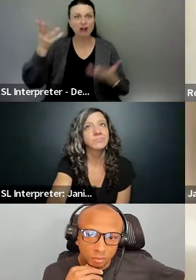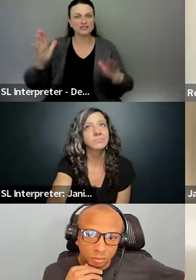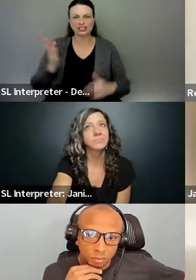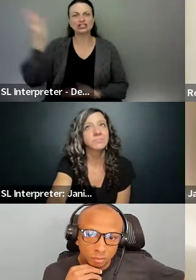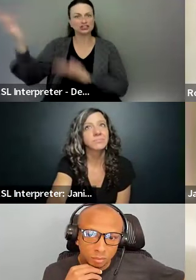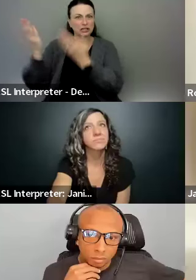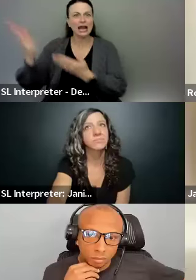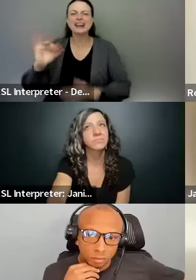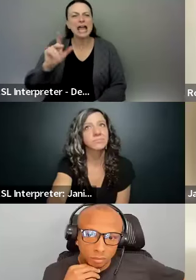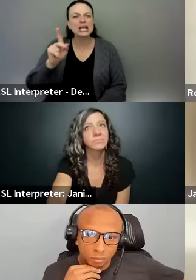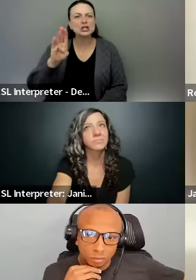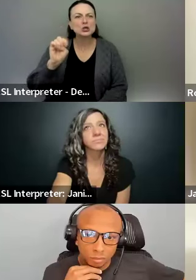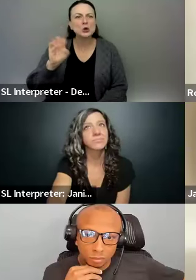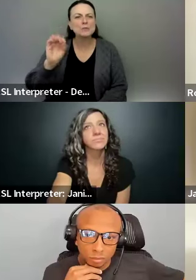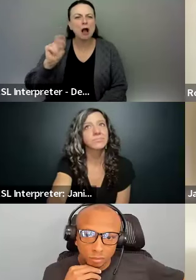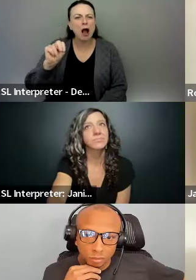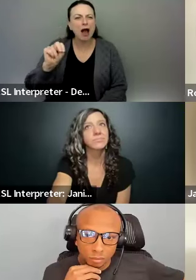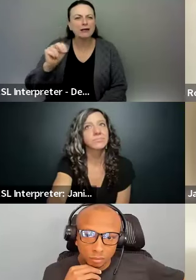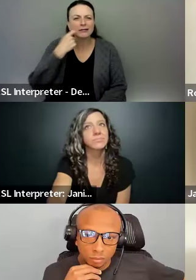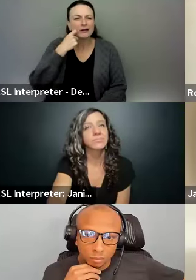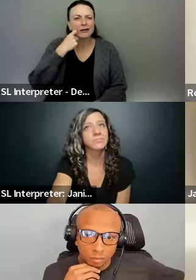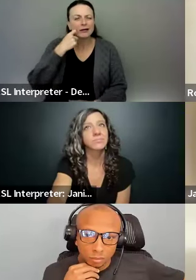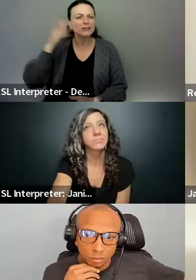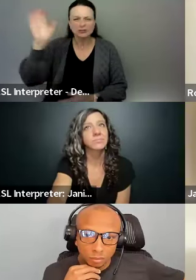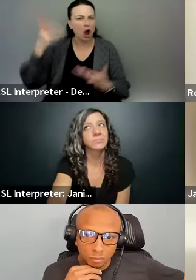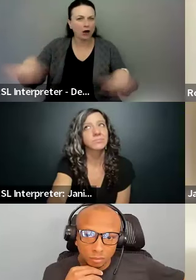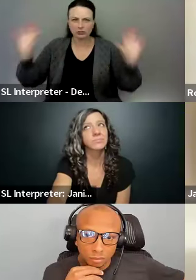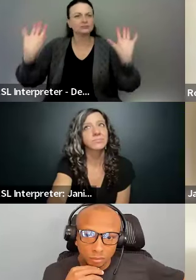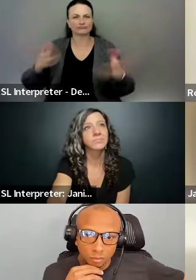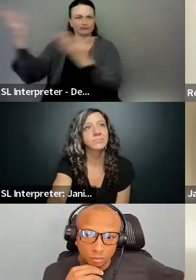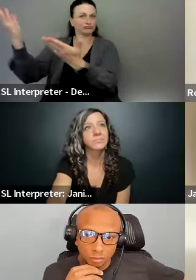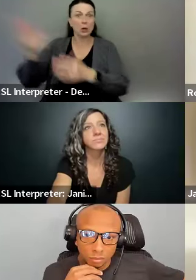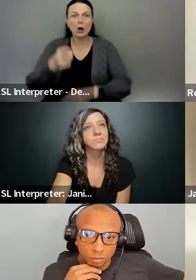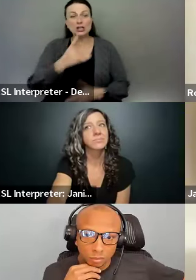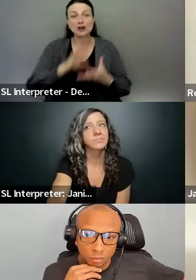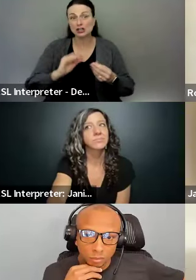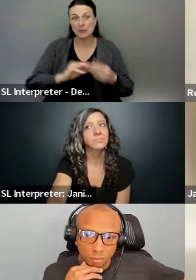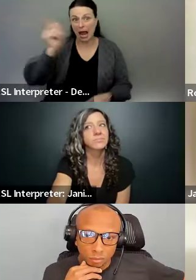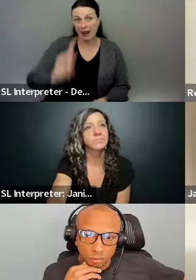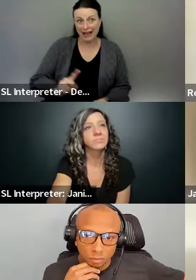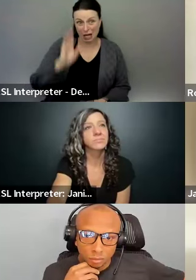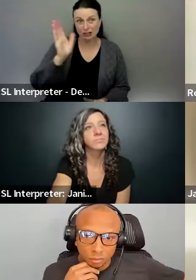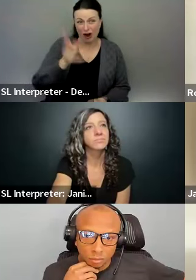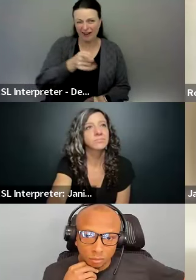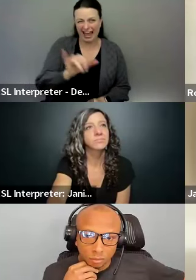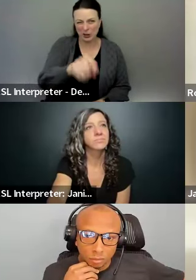the KubeCon talks are all in. What you're talking, the talk that you were doing